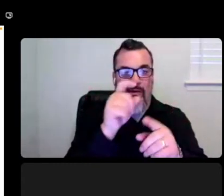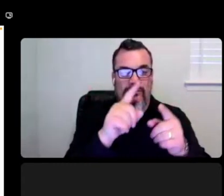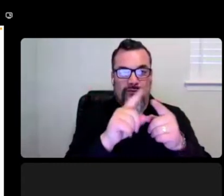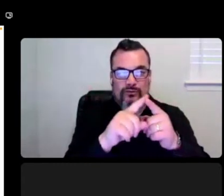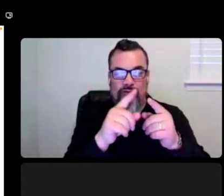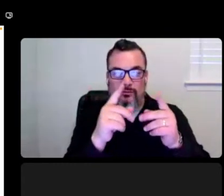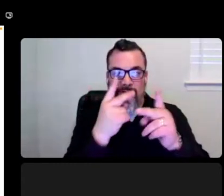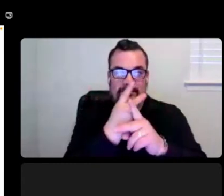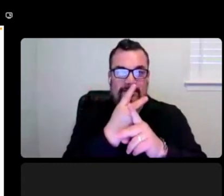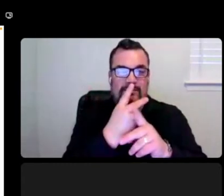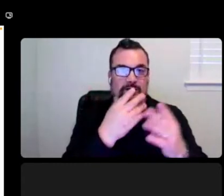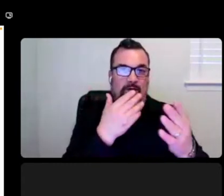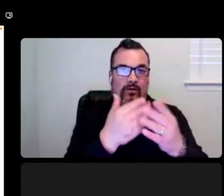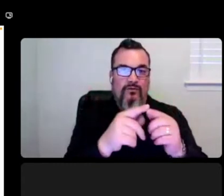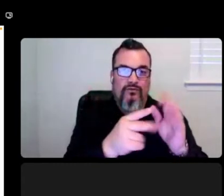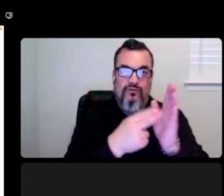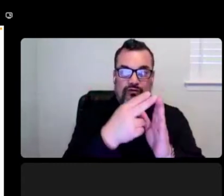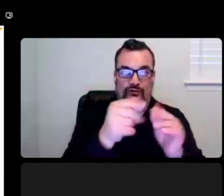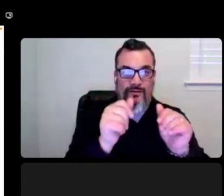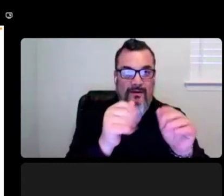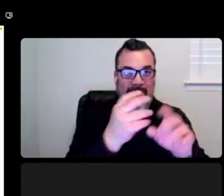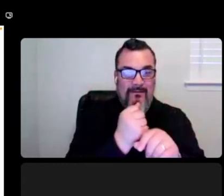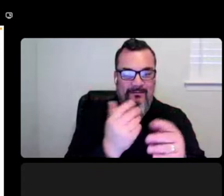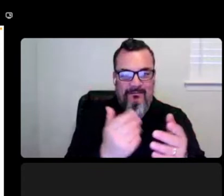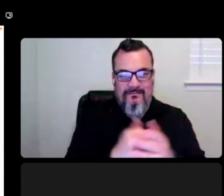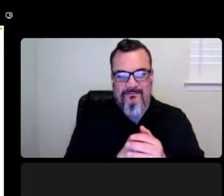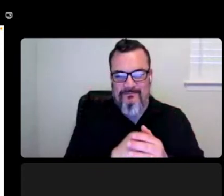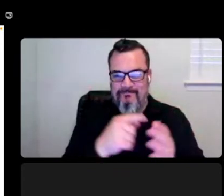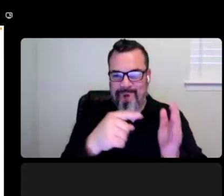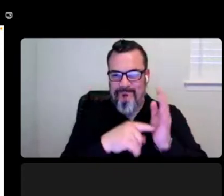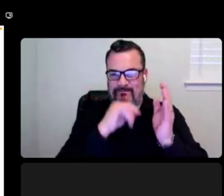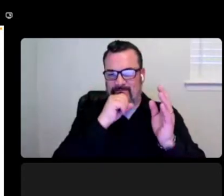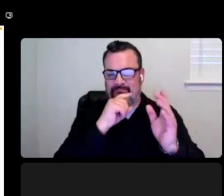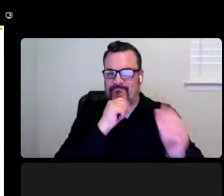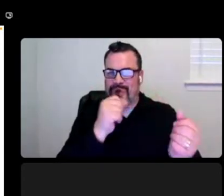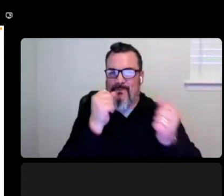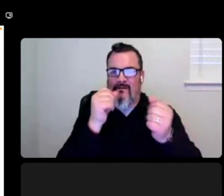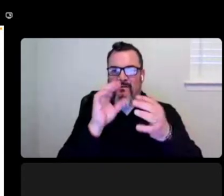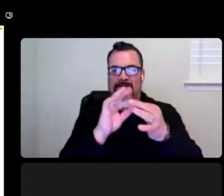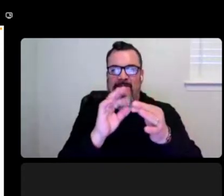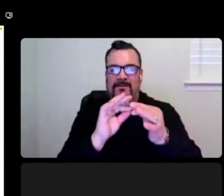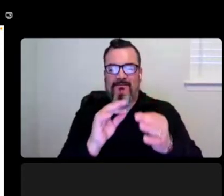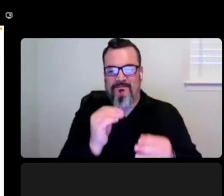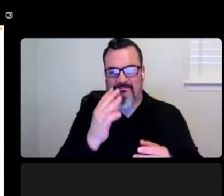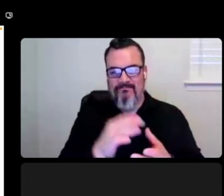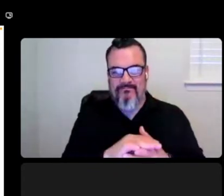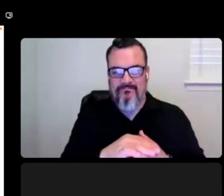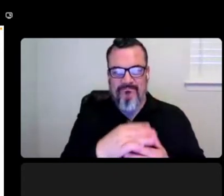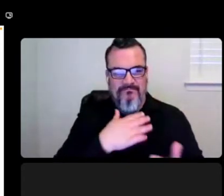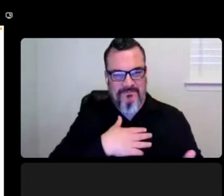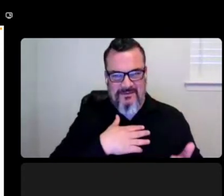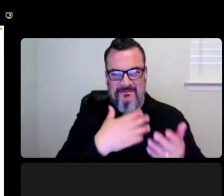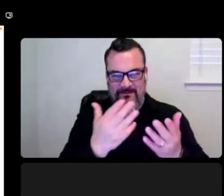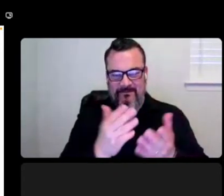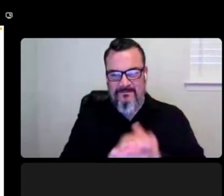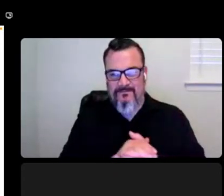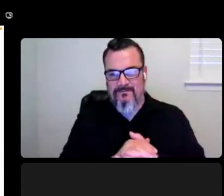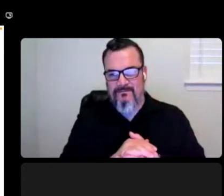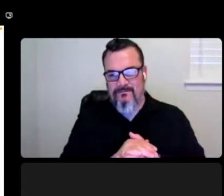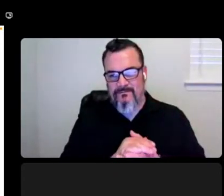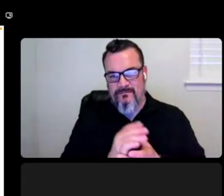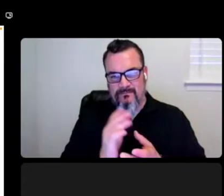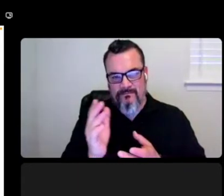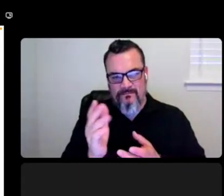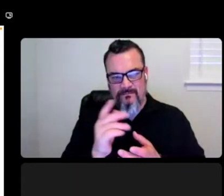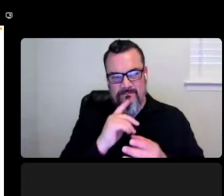the closest to the truth you can get. This is a powerful statement. Just a quick comment here. Please. You know,